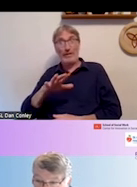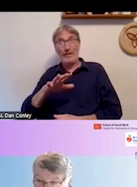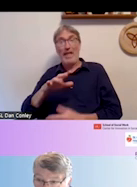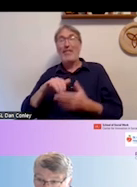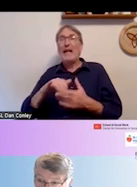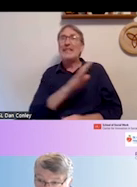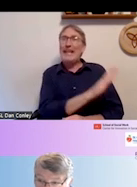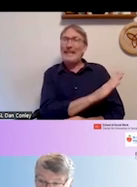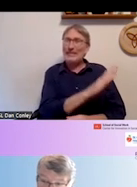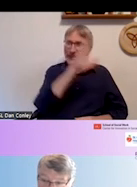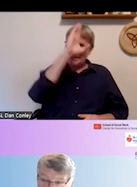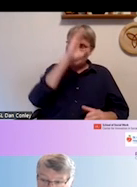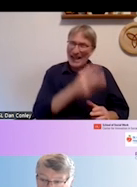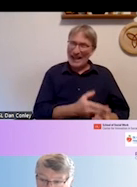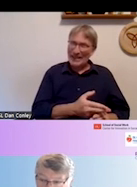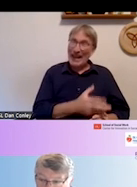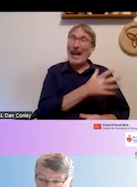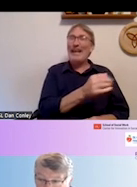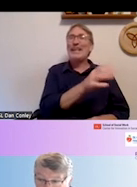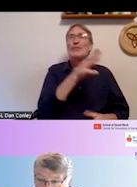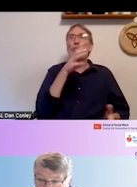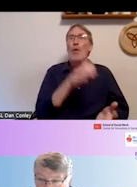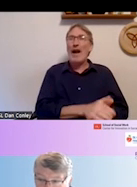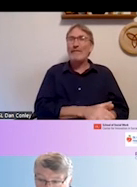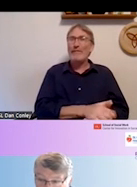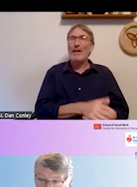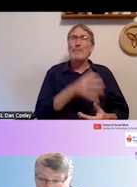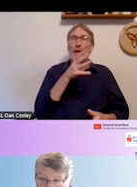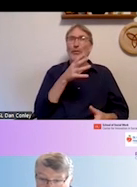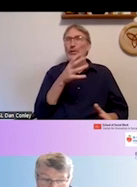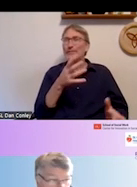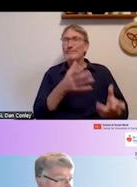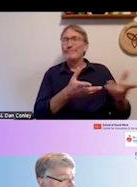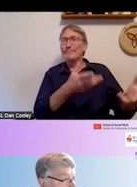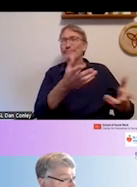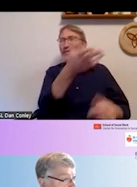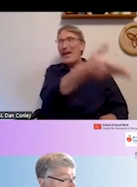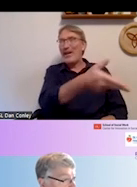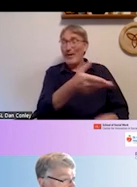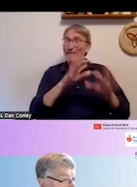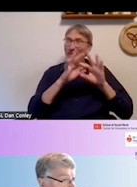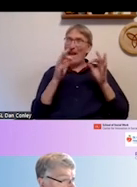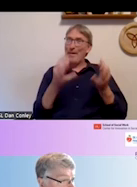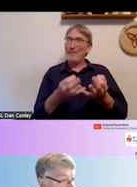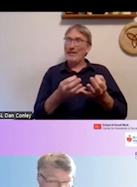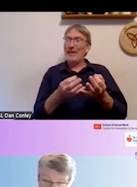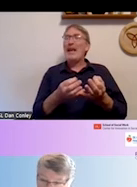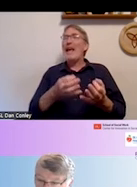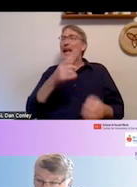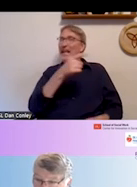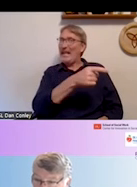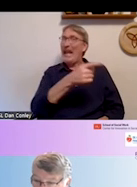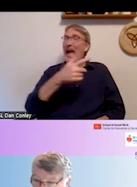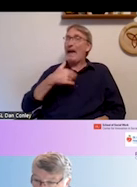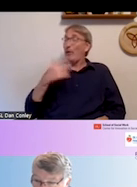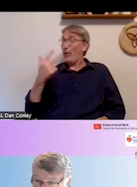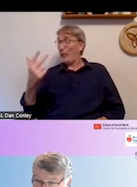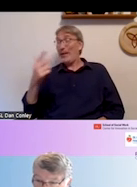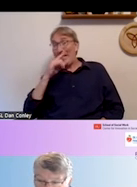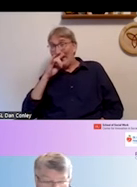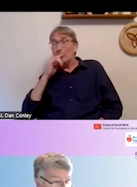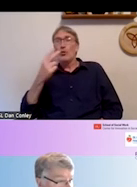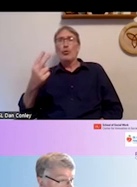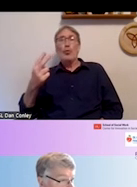son and mom with his wife behind the camera. Mark is the father of 3 children. 2 have